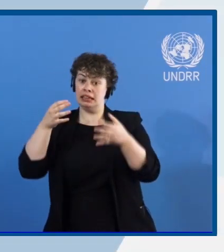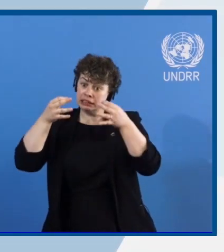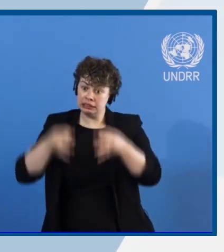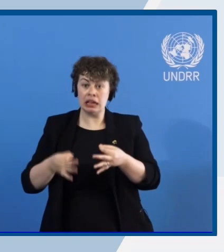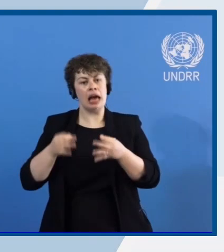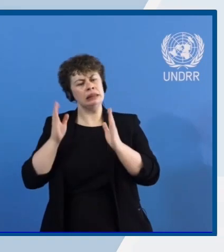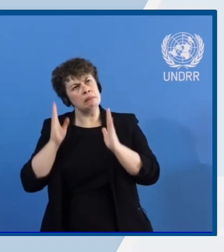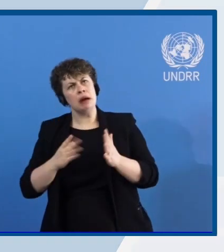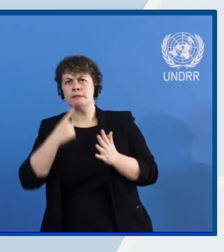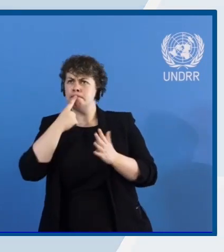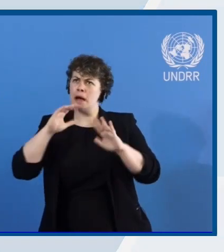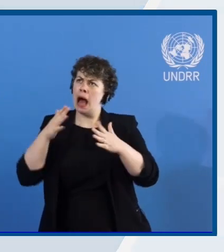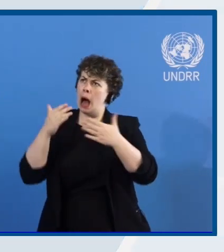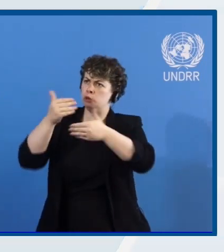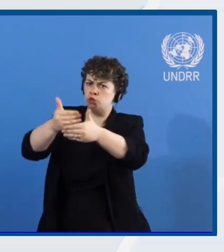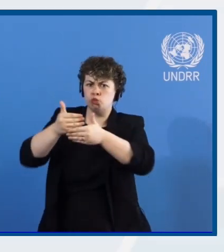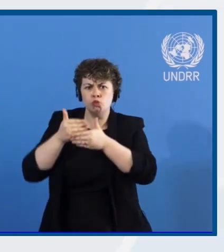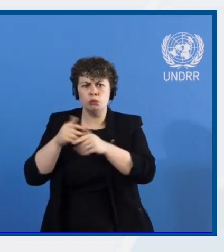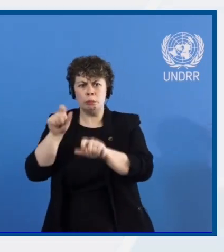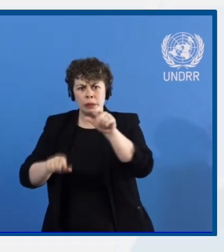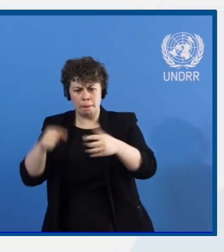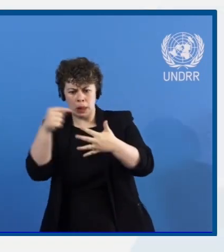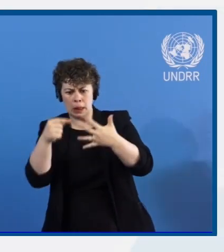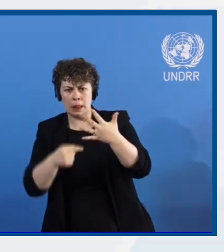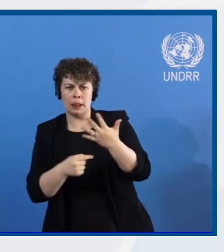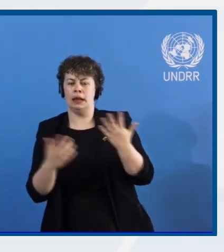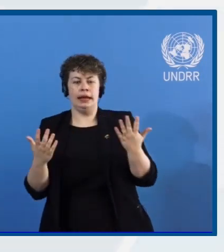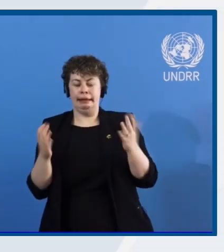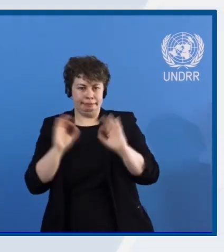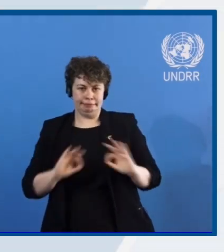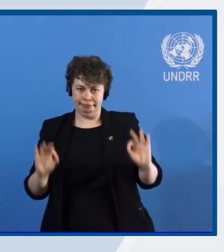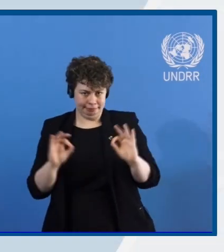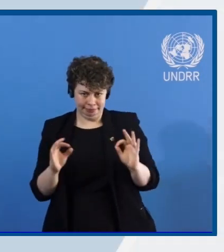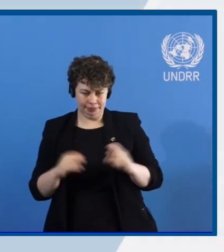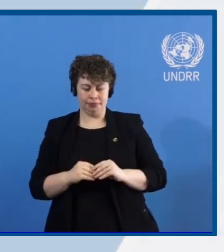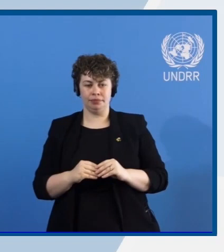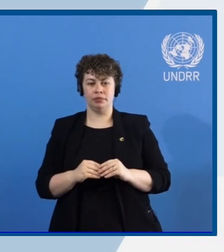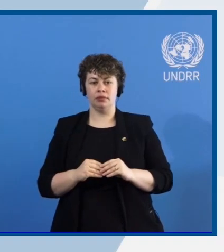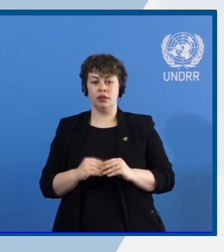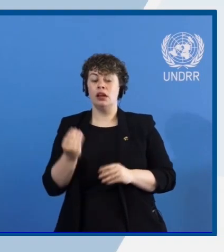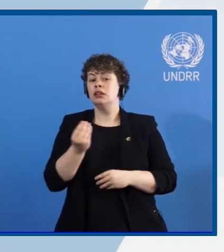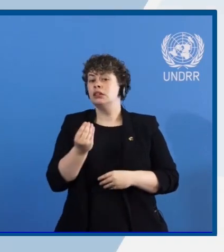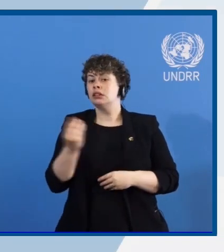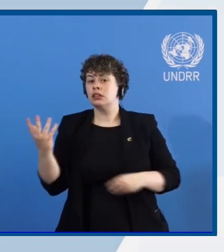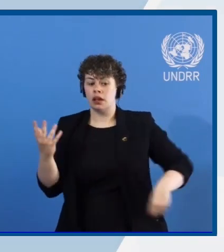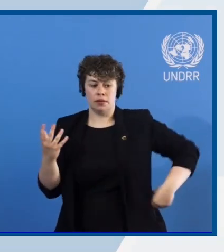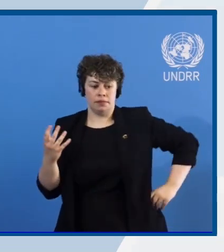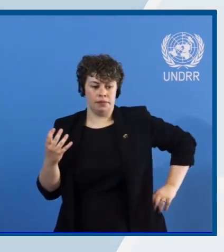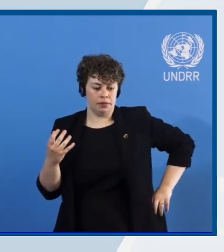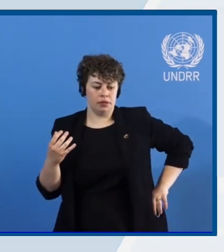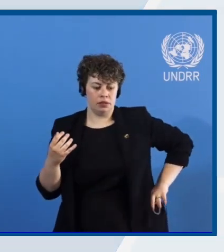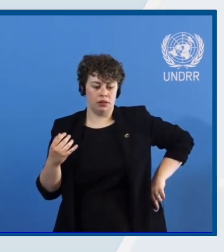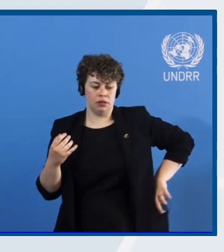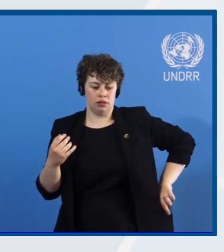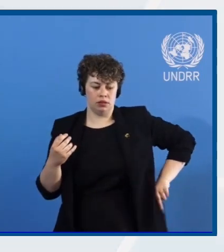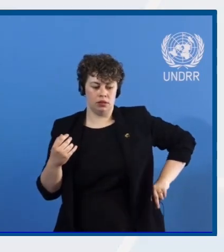both better enable and maybe better regulate some parts of financial markets to better account for